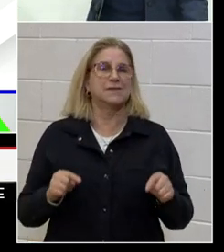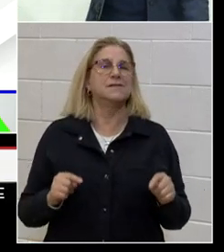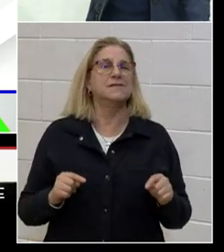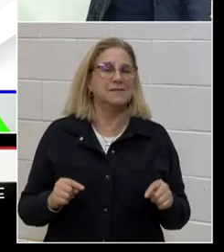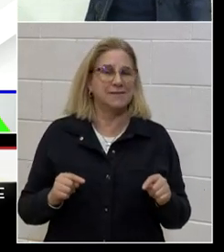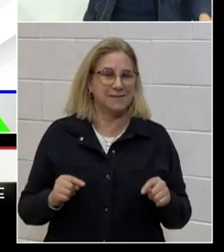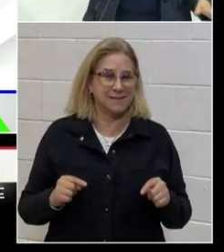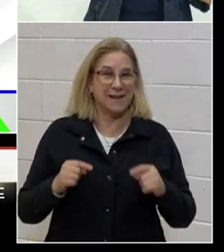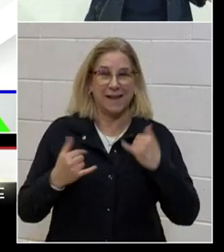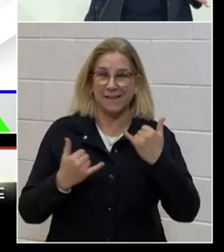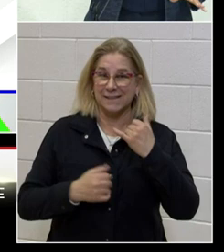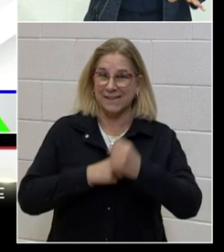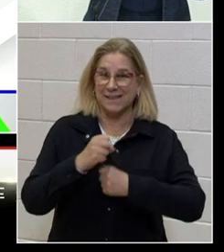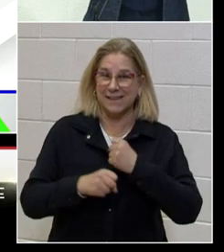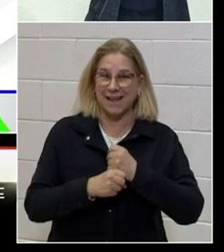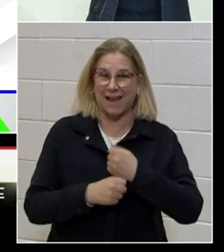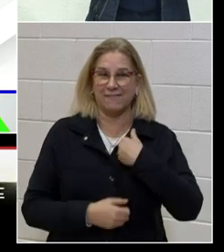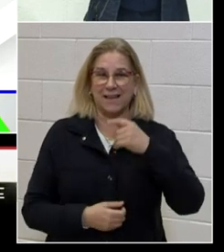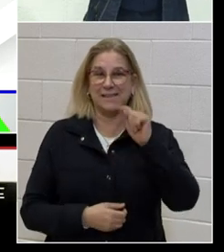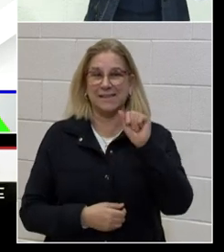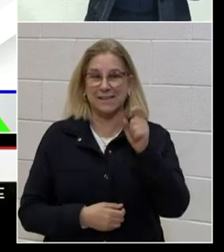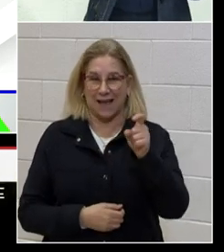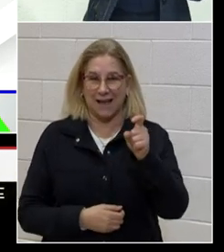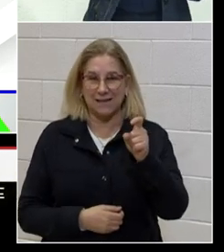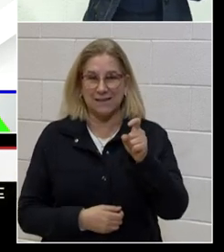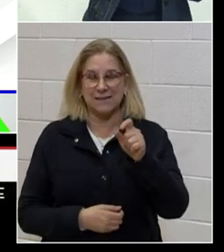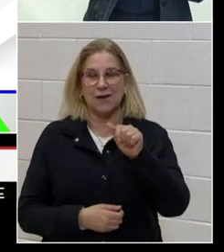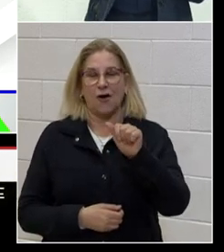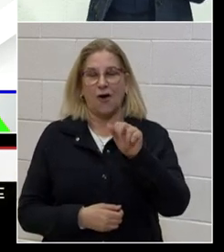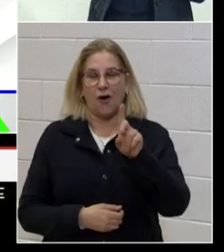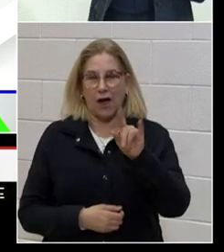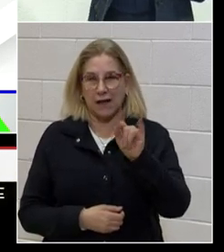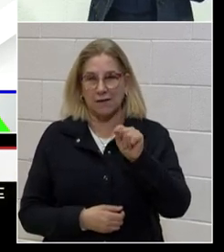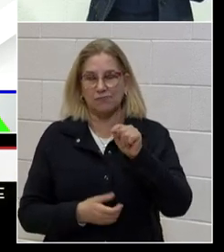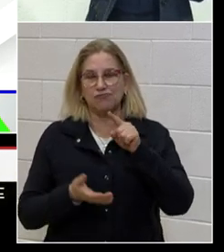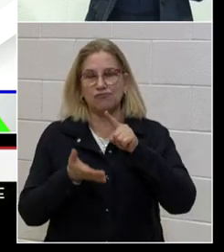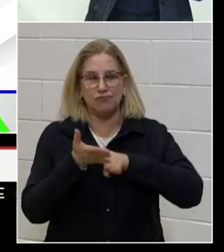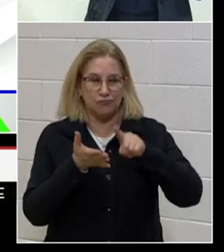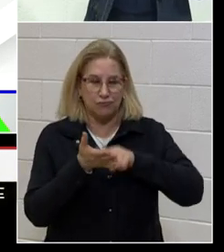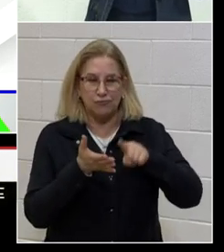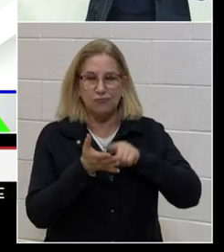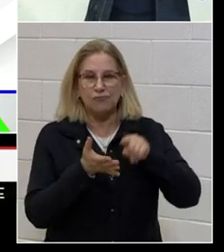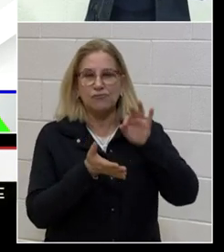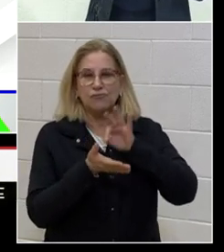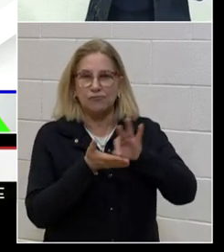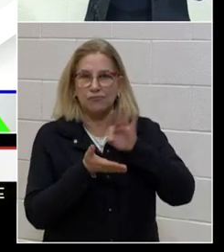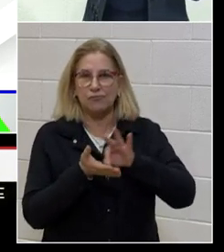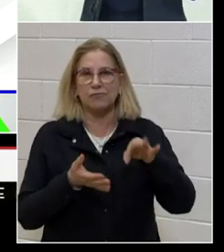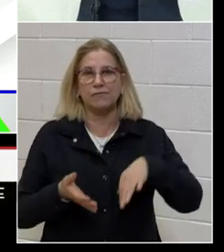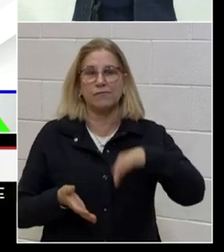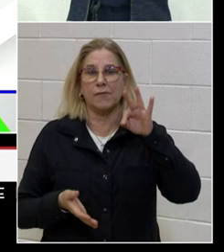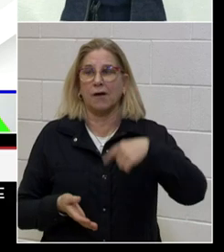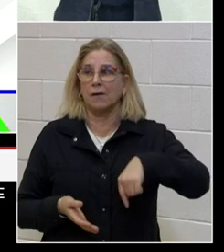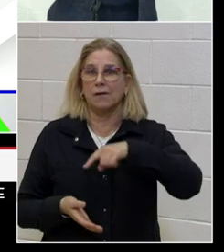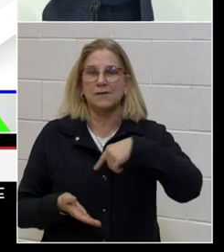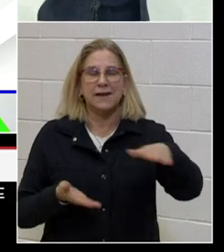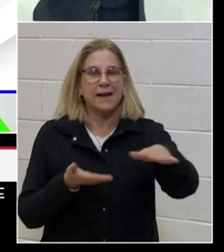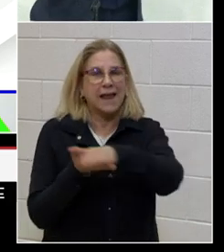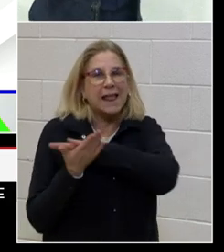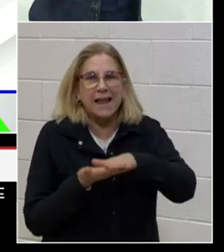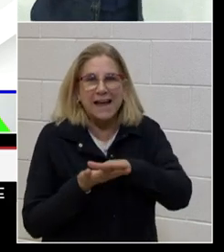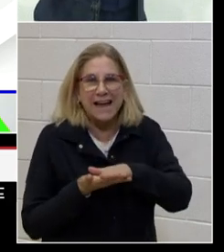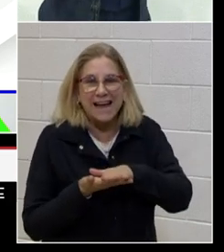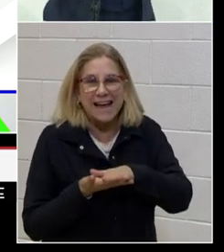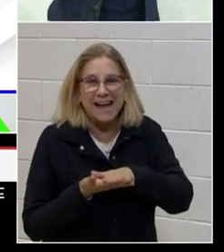27th clean audit in the district, which means we're managing our budgets the right way. It's also the 9th